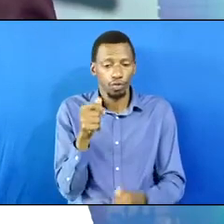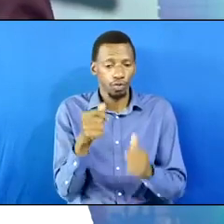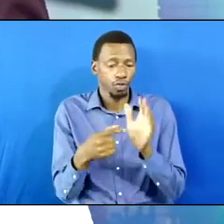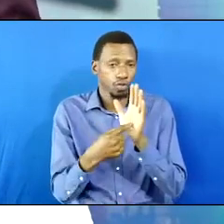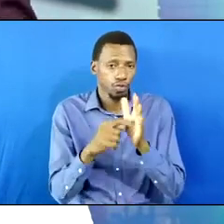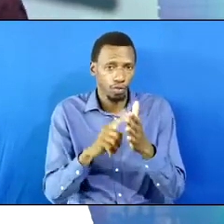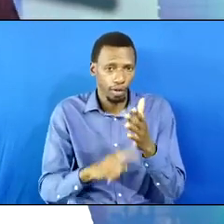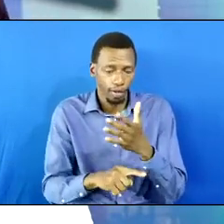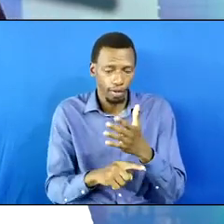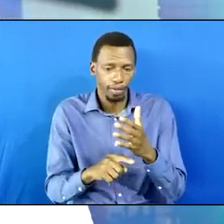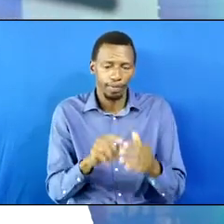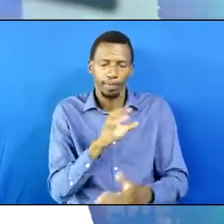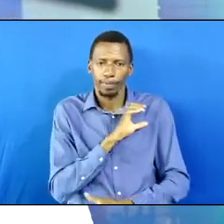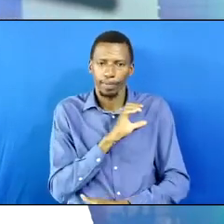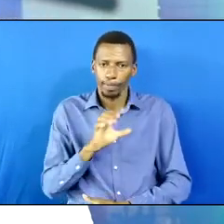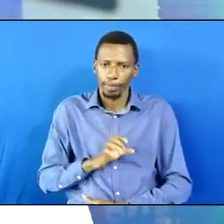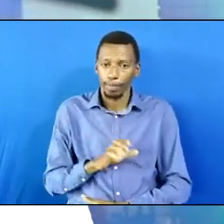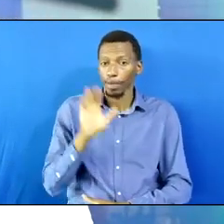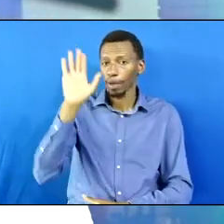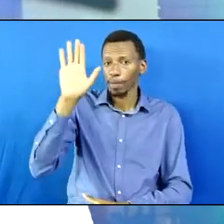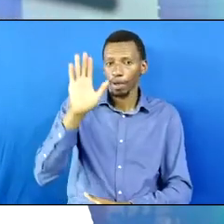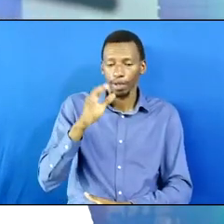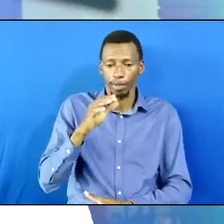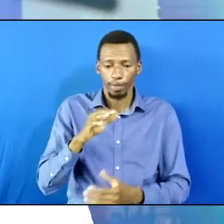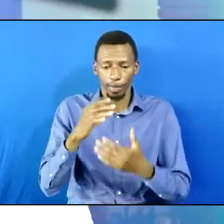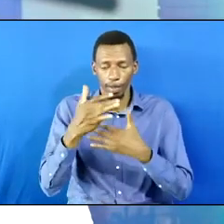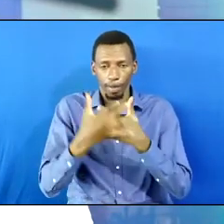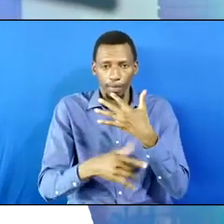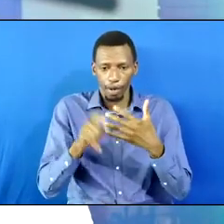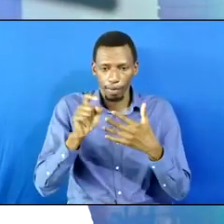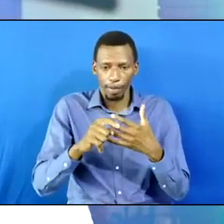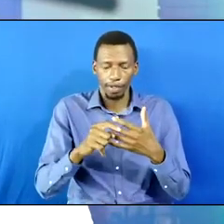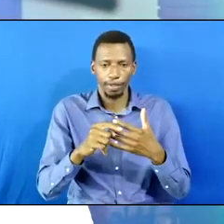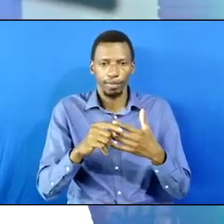blood must be applied to the soul.